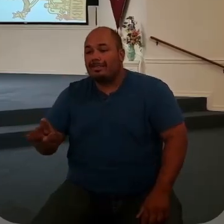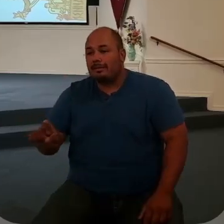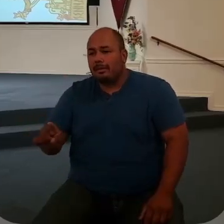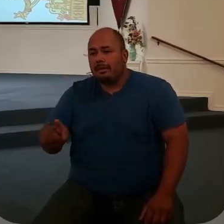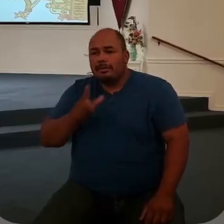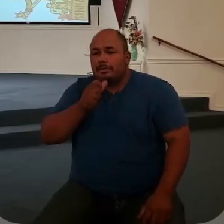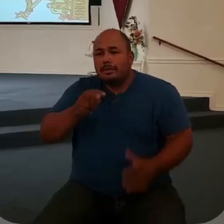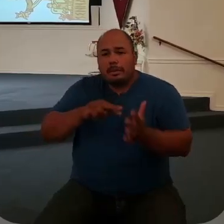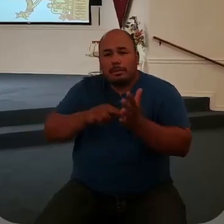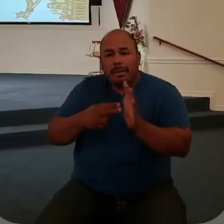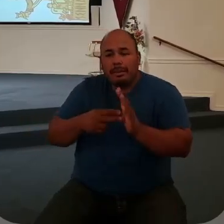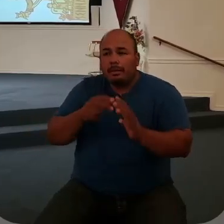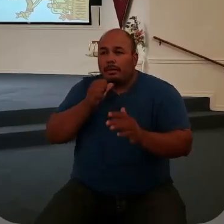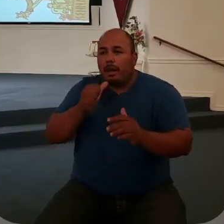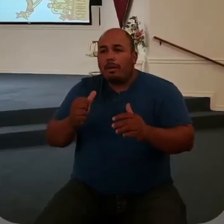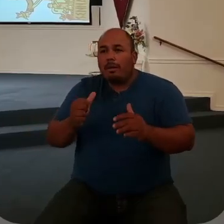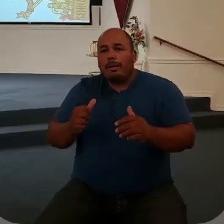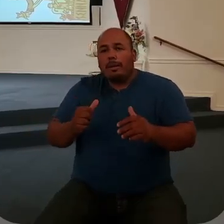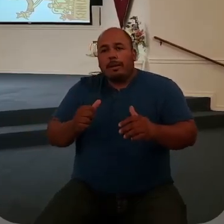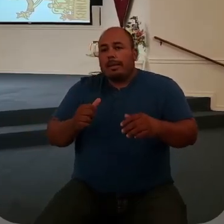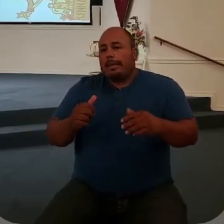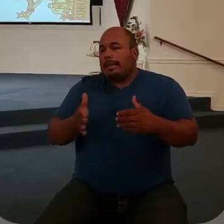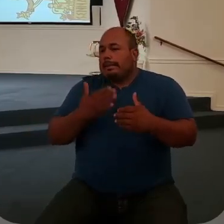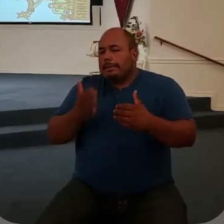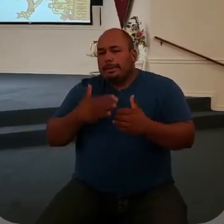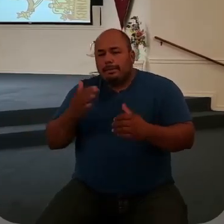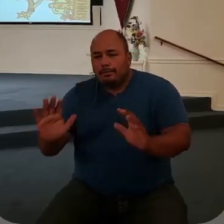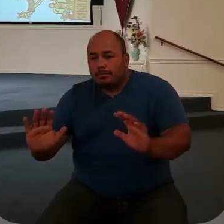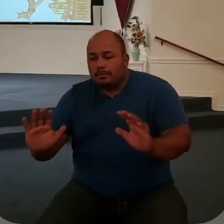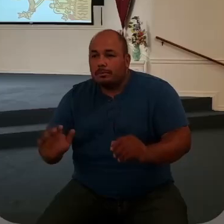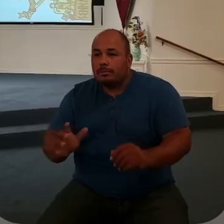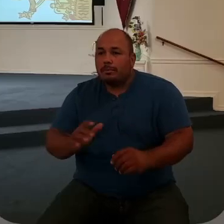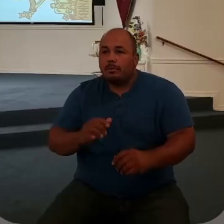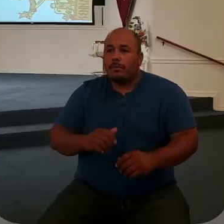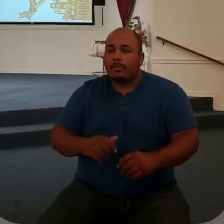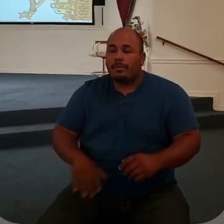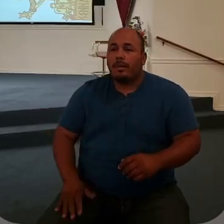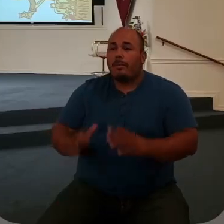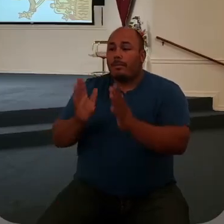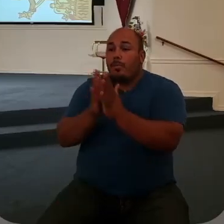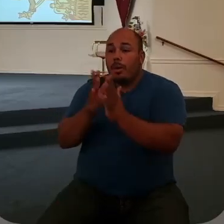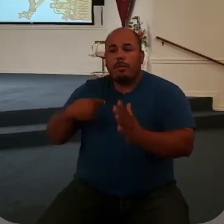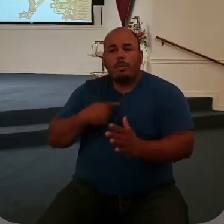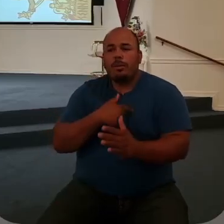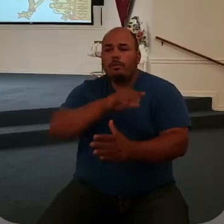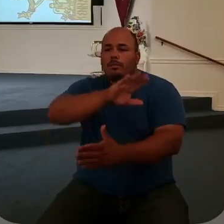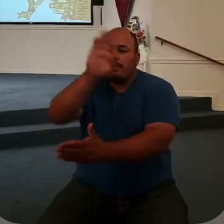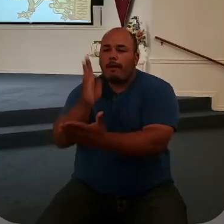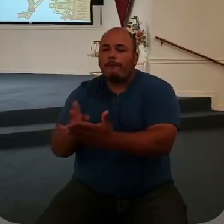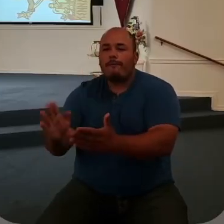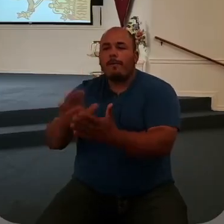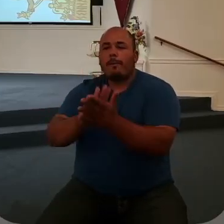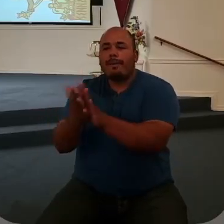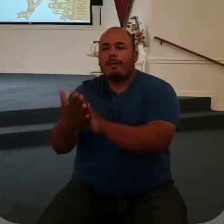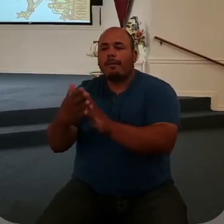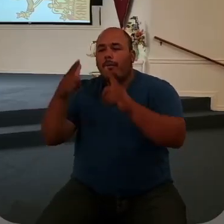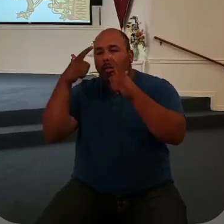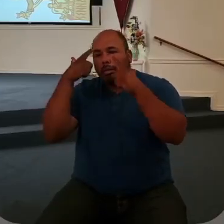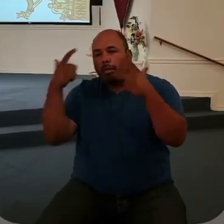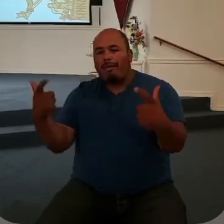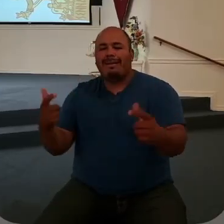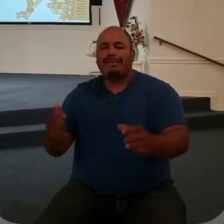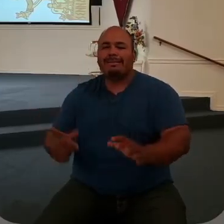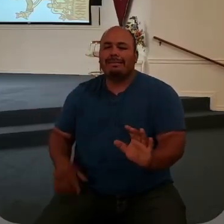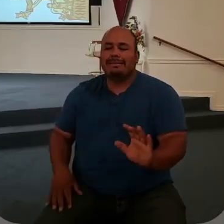bad. Not that we would always be confident and strong and never cocky, oh Lord, never arrogant. But Lord, help us to trust